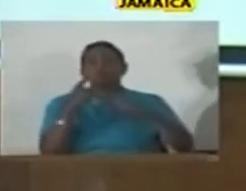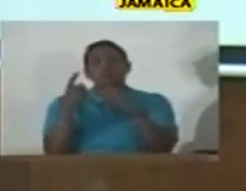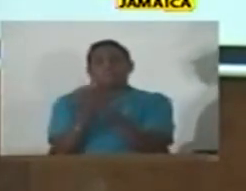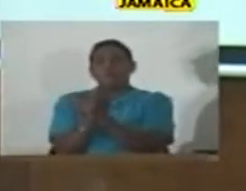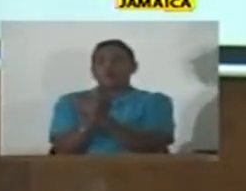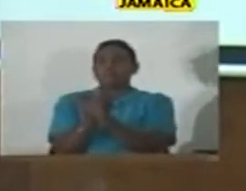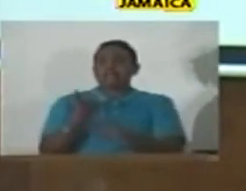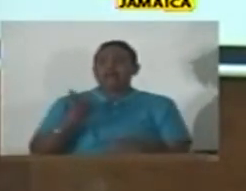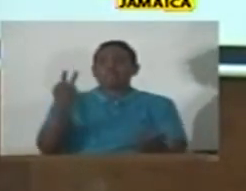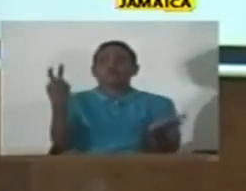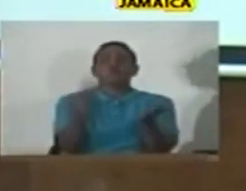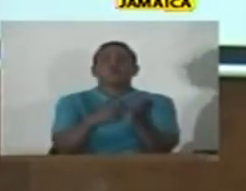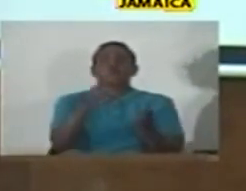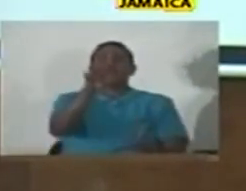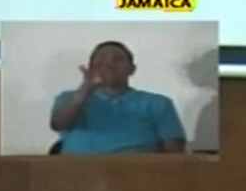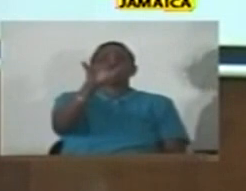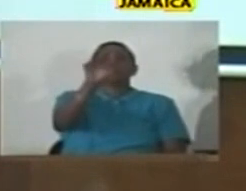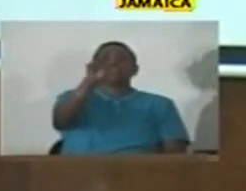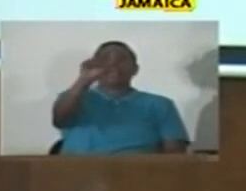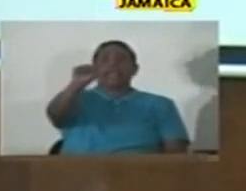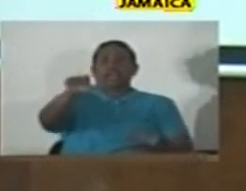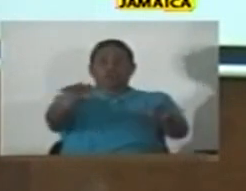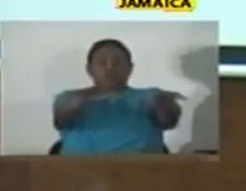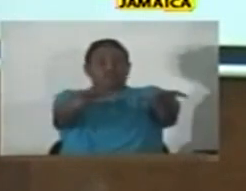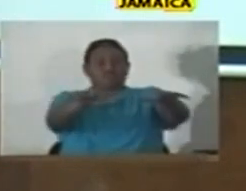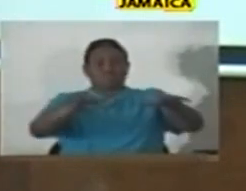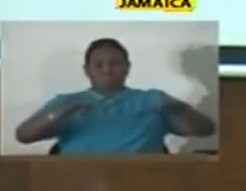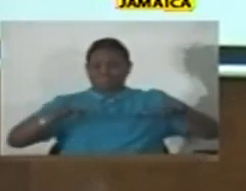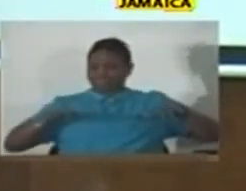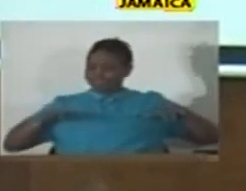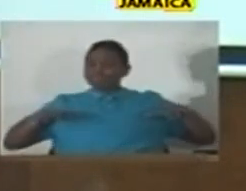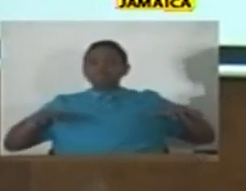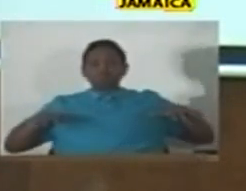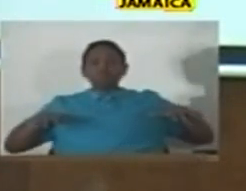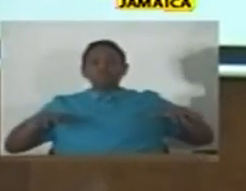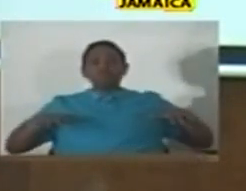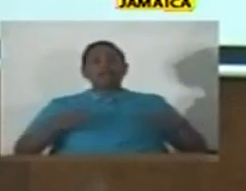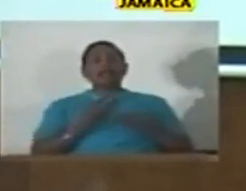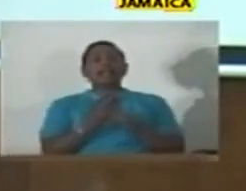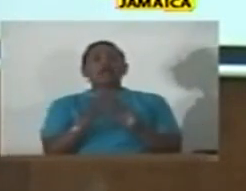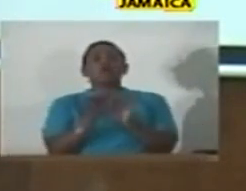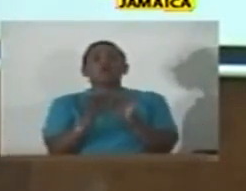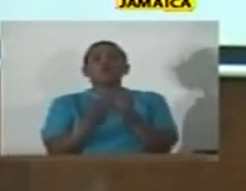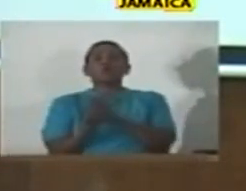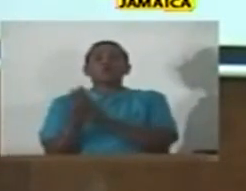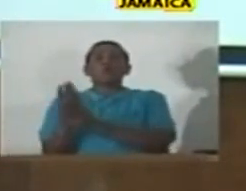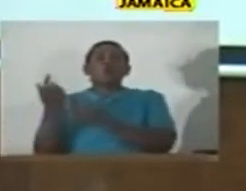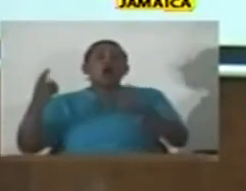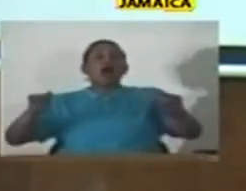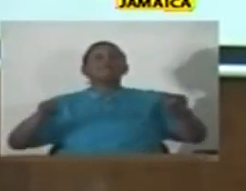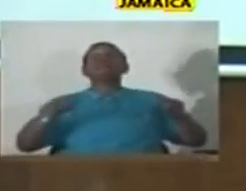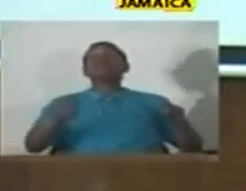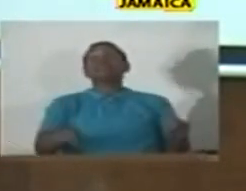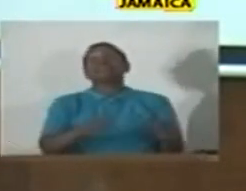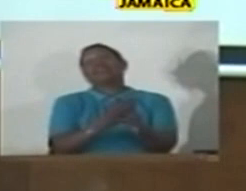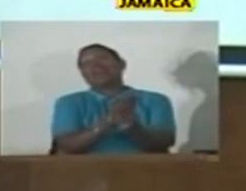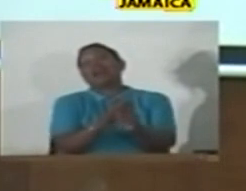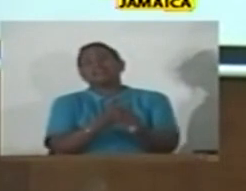has 2,400 acres of arable land. This land has